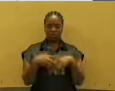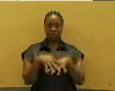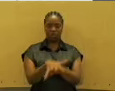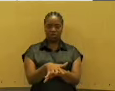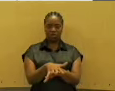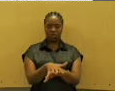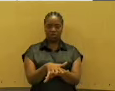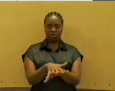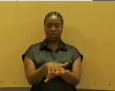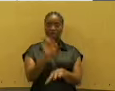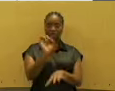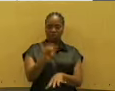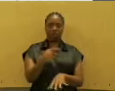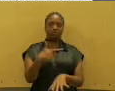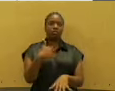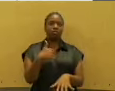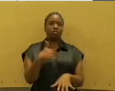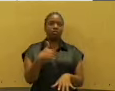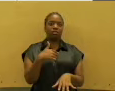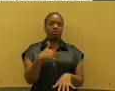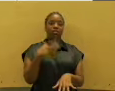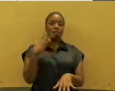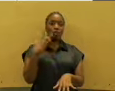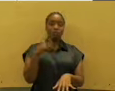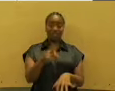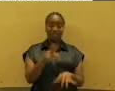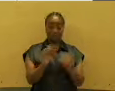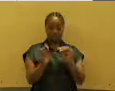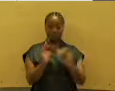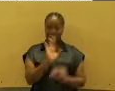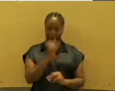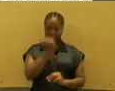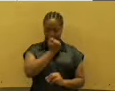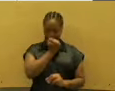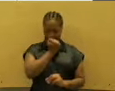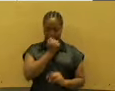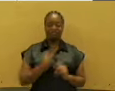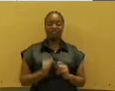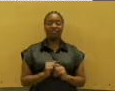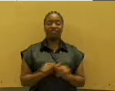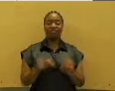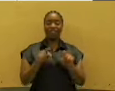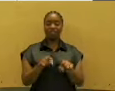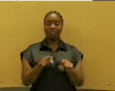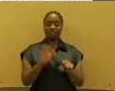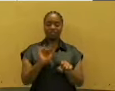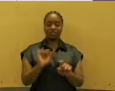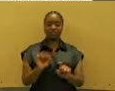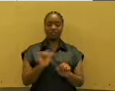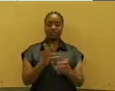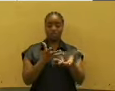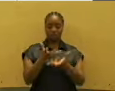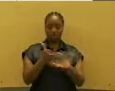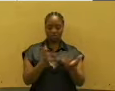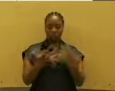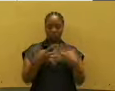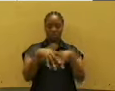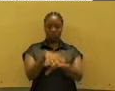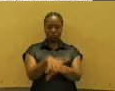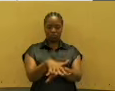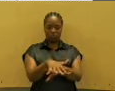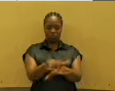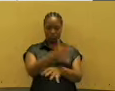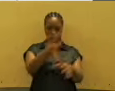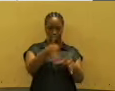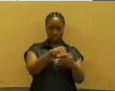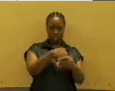and the tailored responses to trans has tailored, pardon, it goes without saying that in a conversation on inclusion, tailored